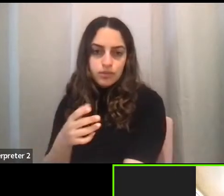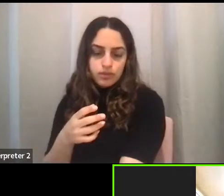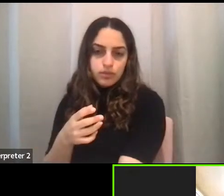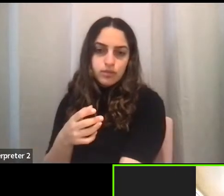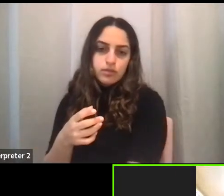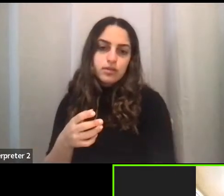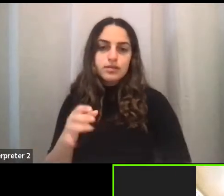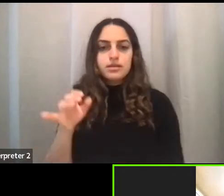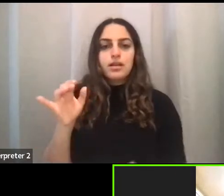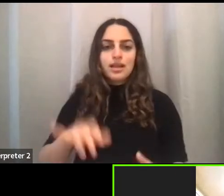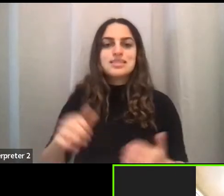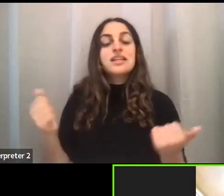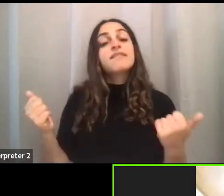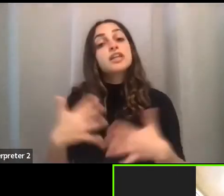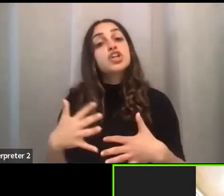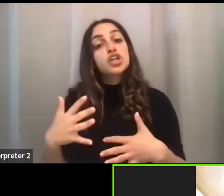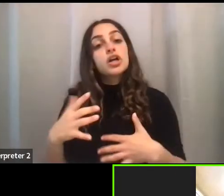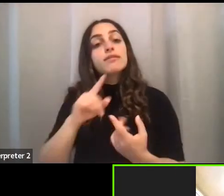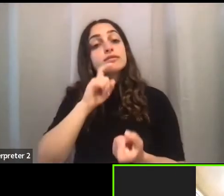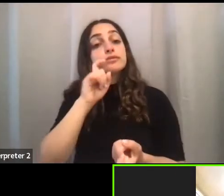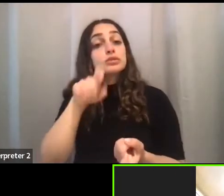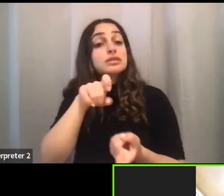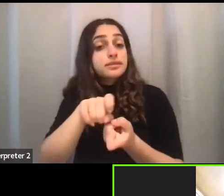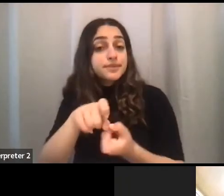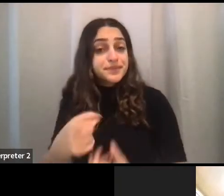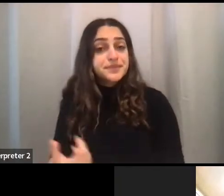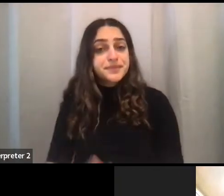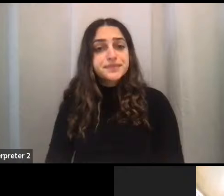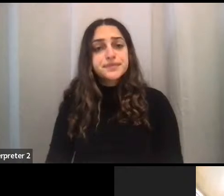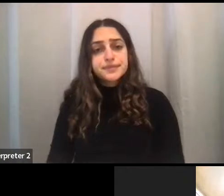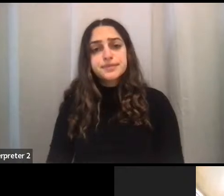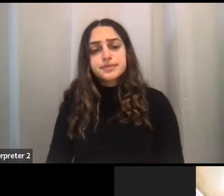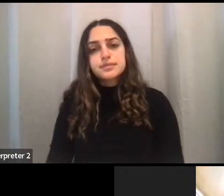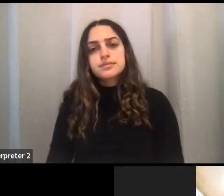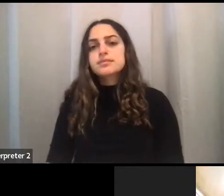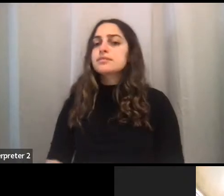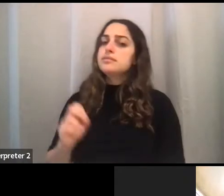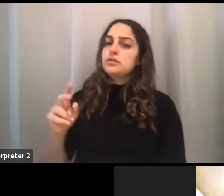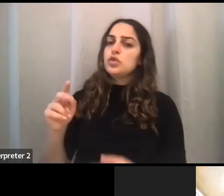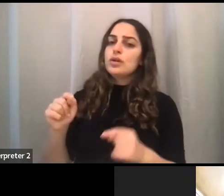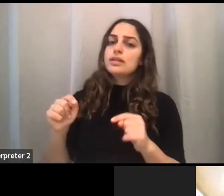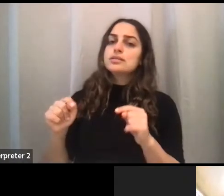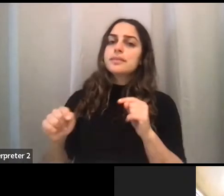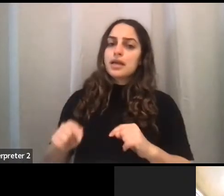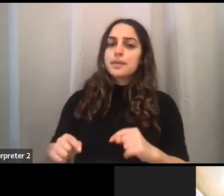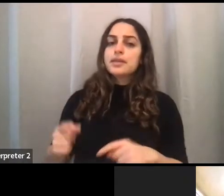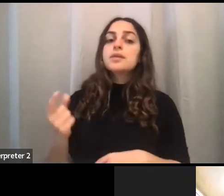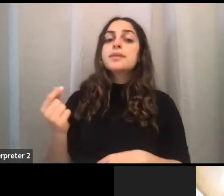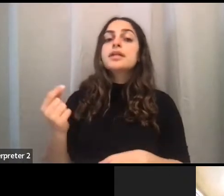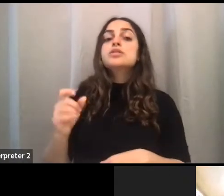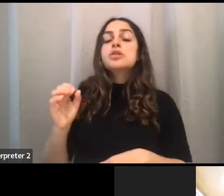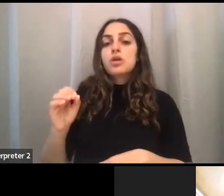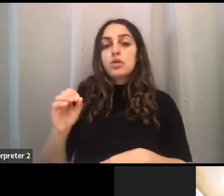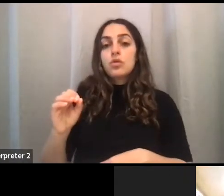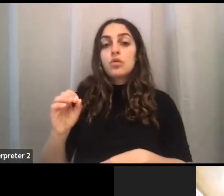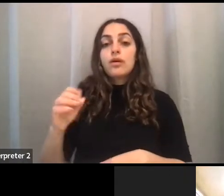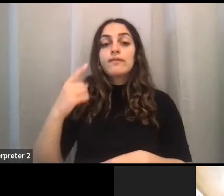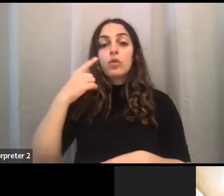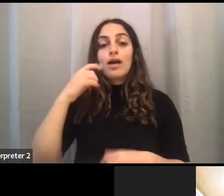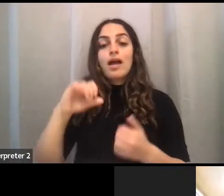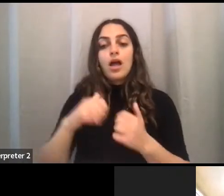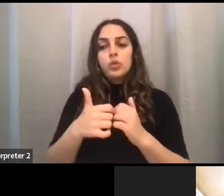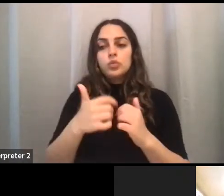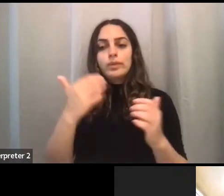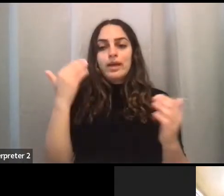the fear of retaliation let's back up a little bit in the process in terms of raising awareness